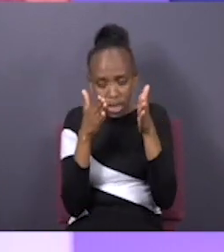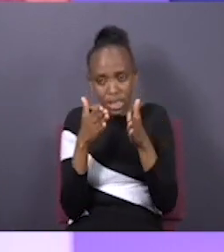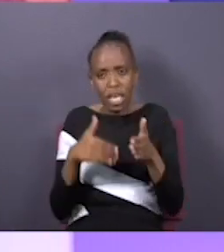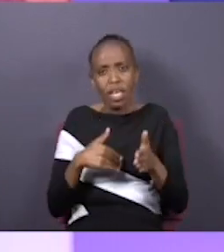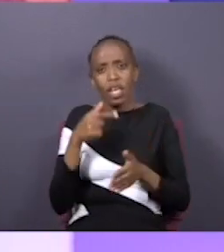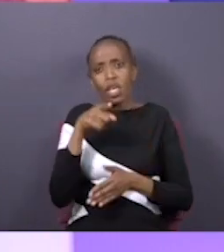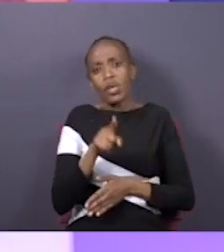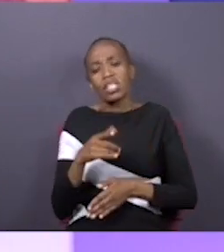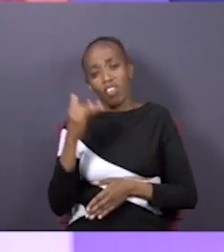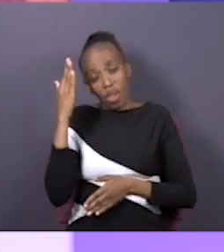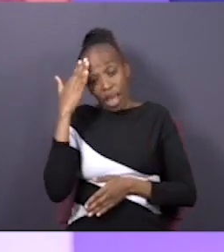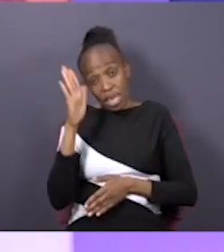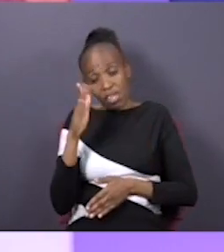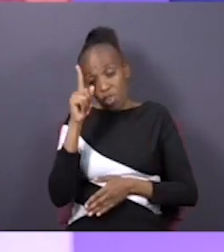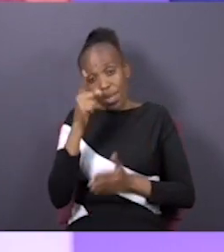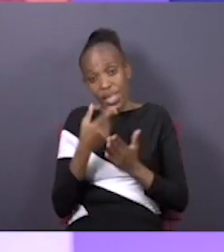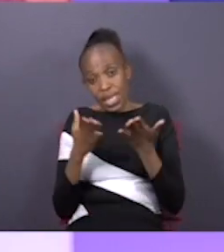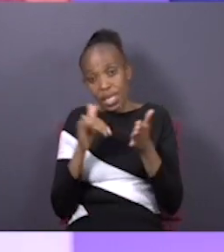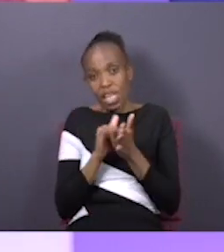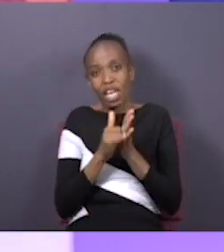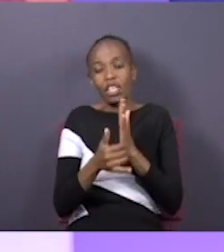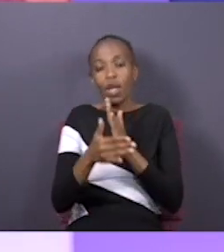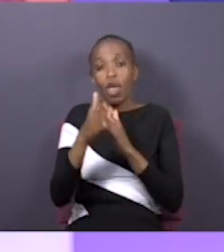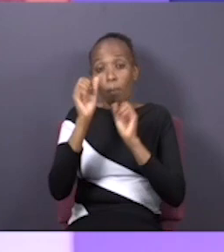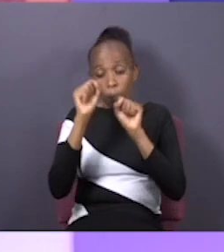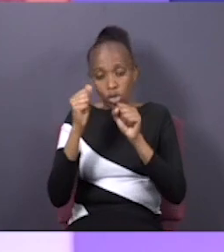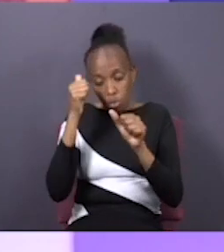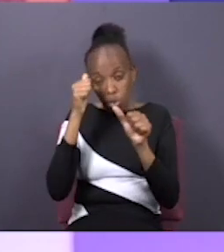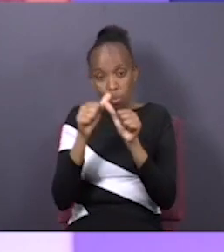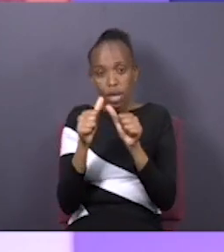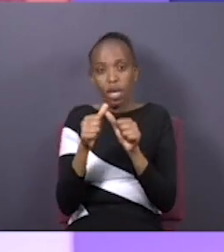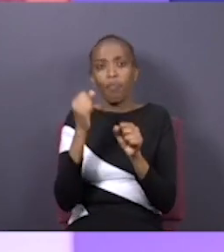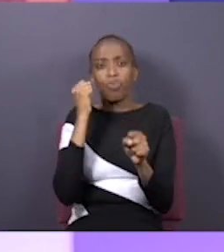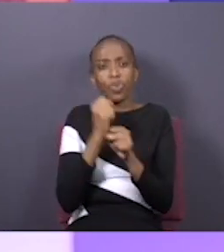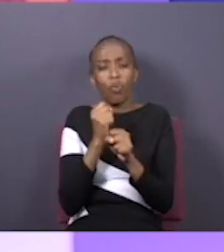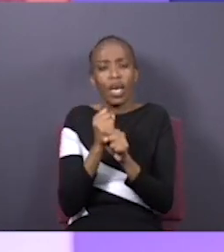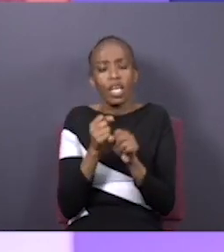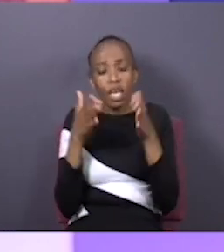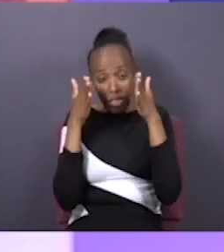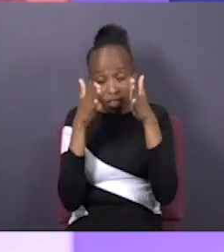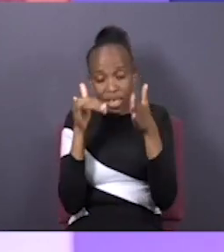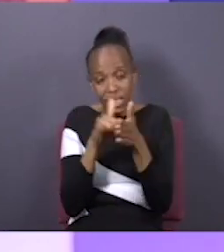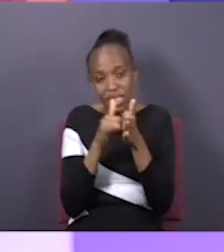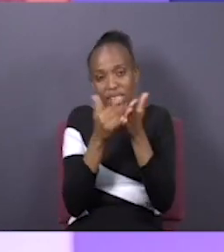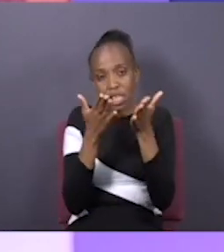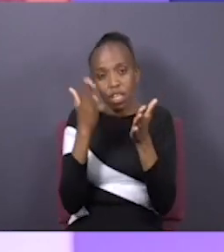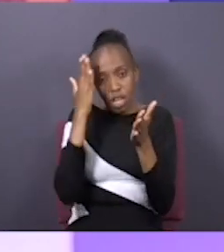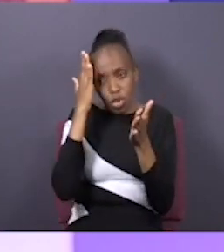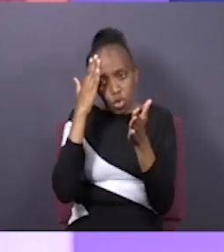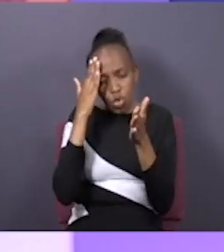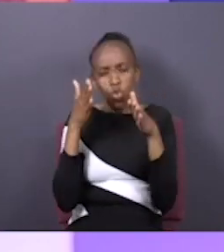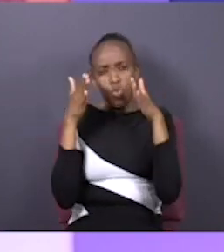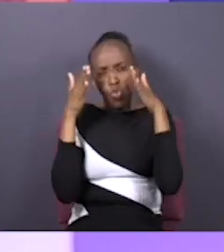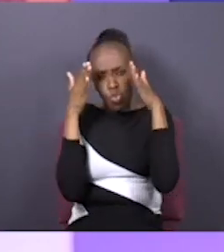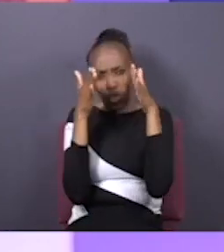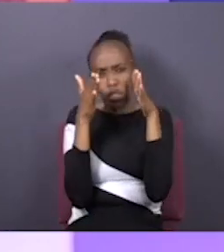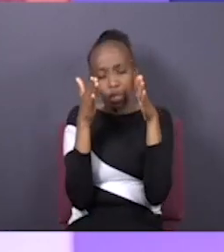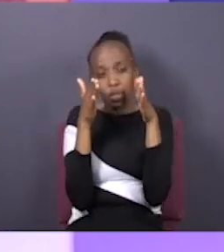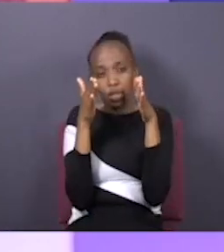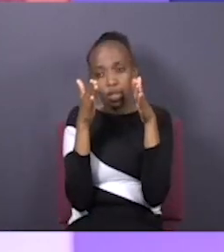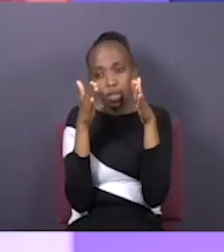you identified the one thing for which you will be remembered? You are working at it. You know,